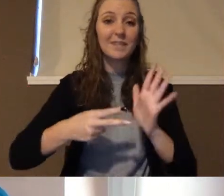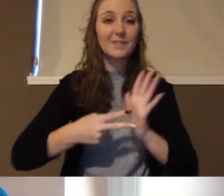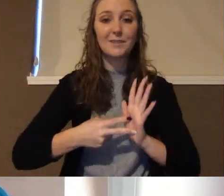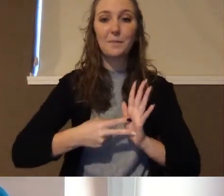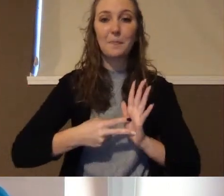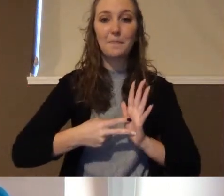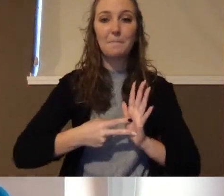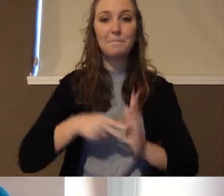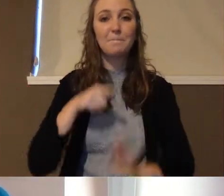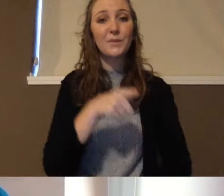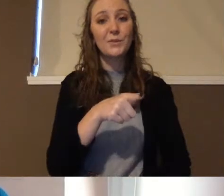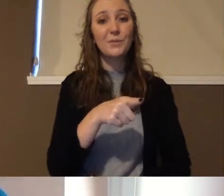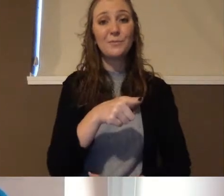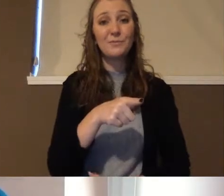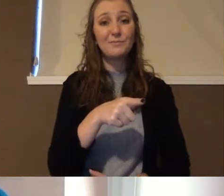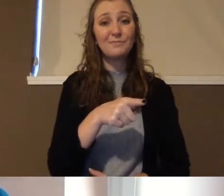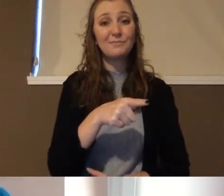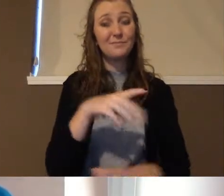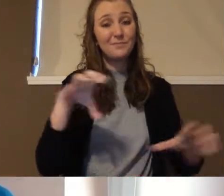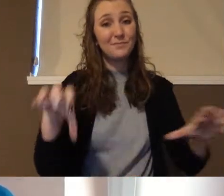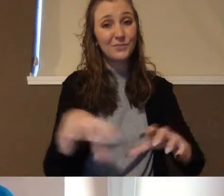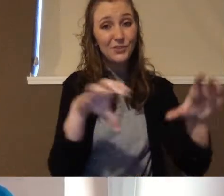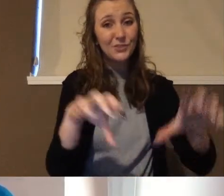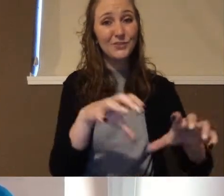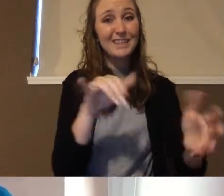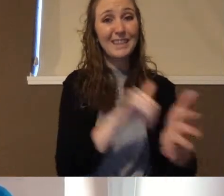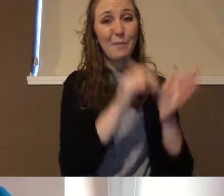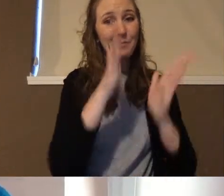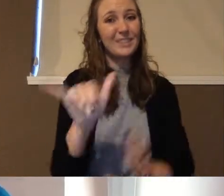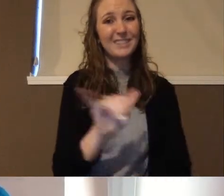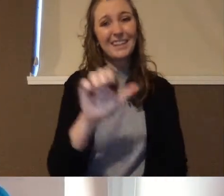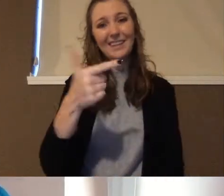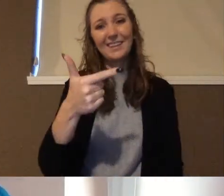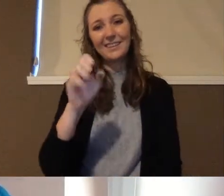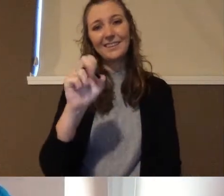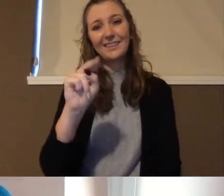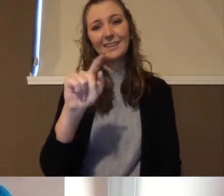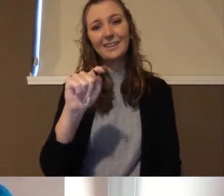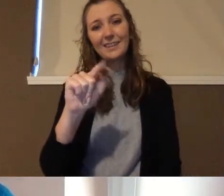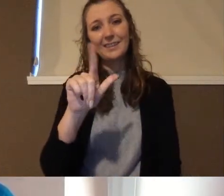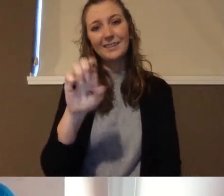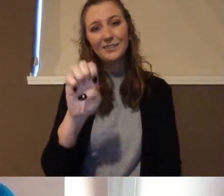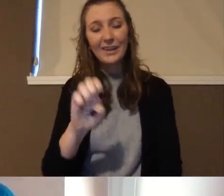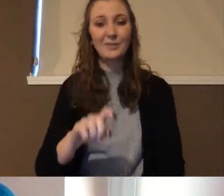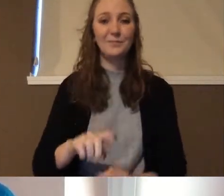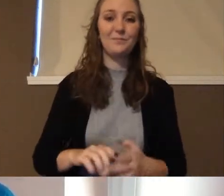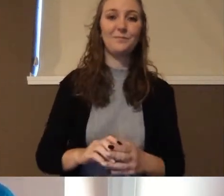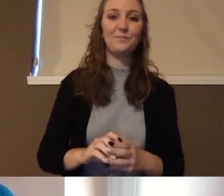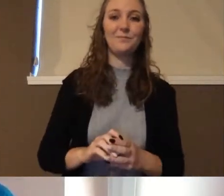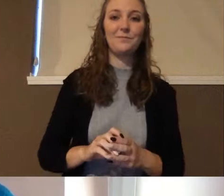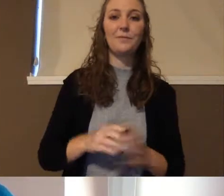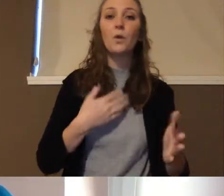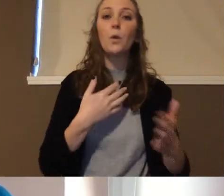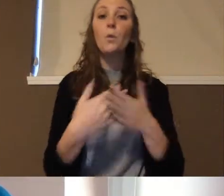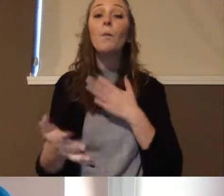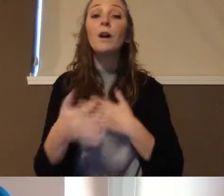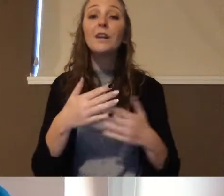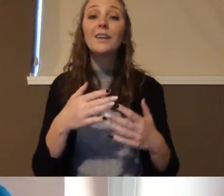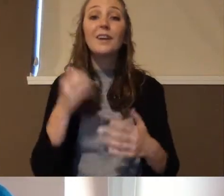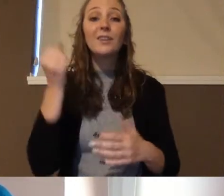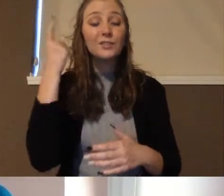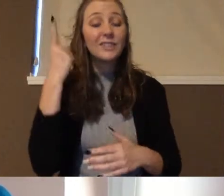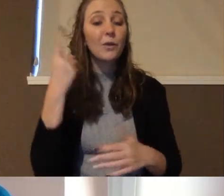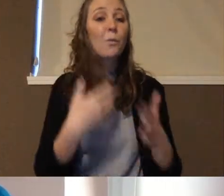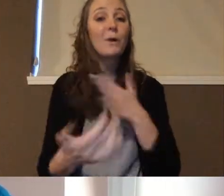If she or he ignores even the church, then treat that sister or brother as you would a Gentile or a